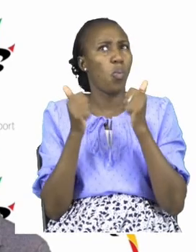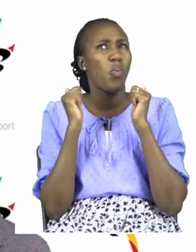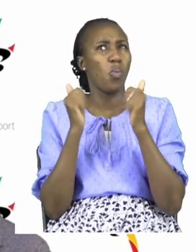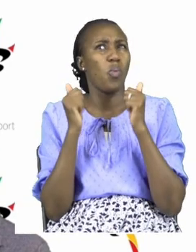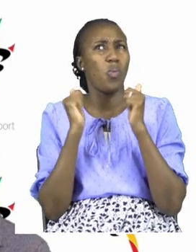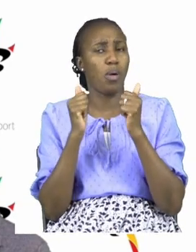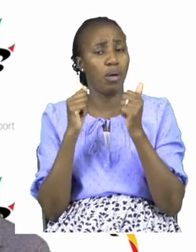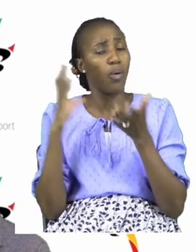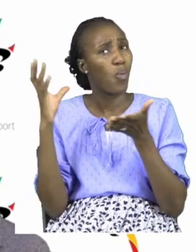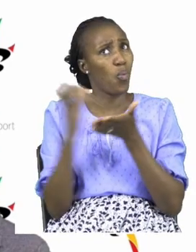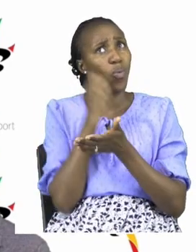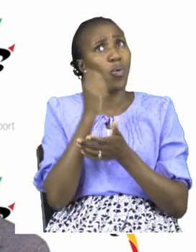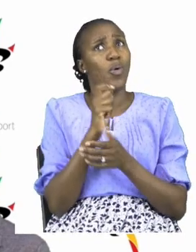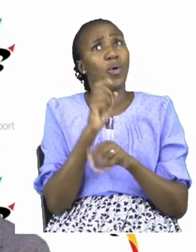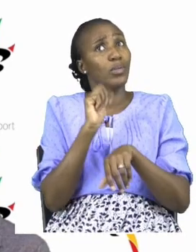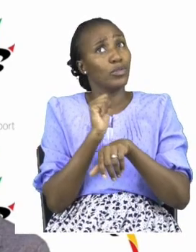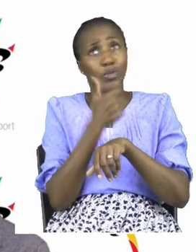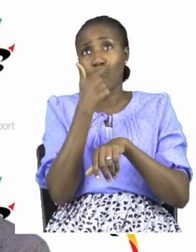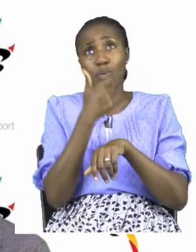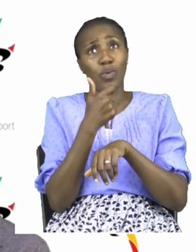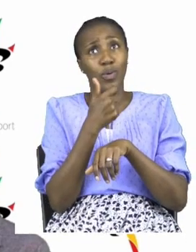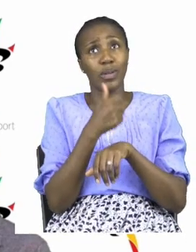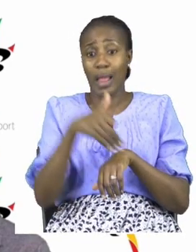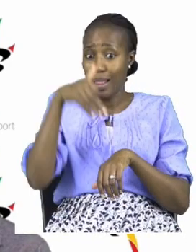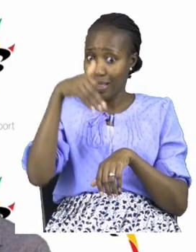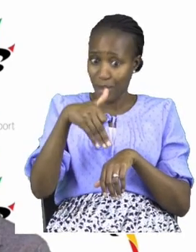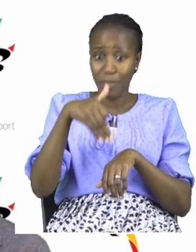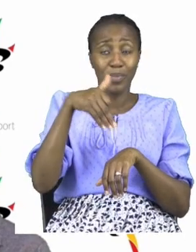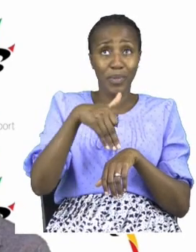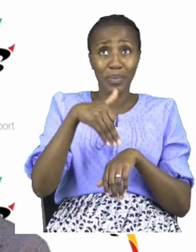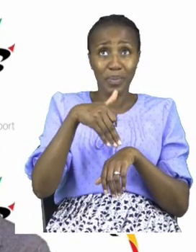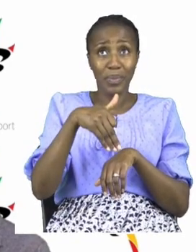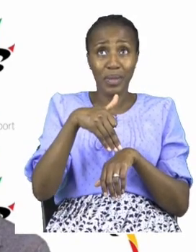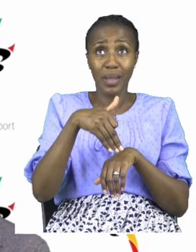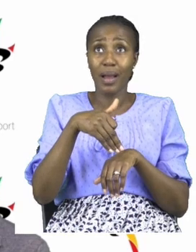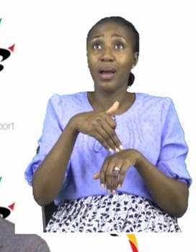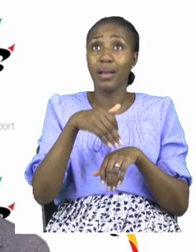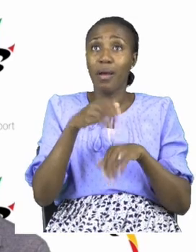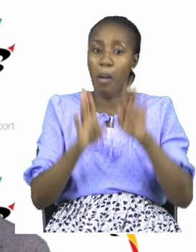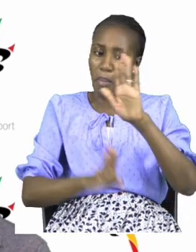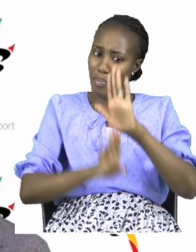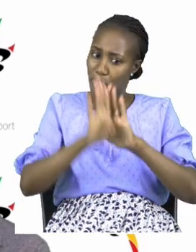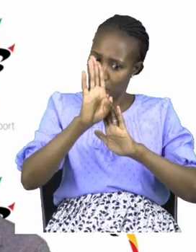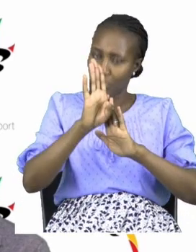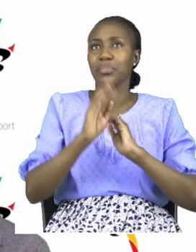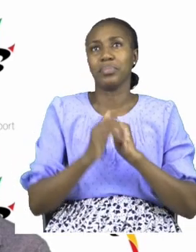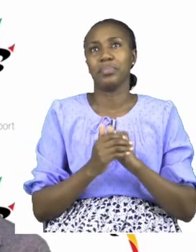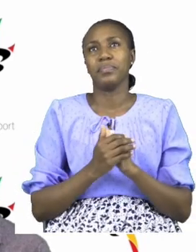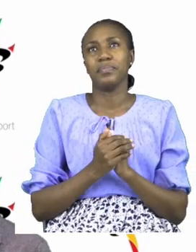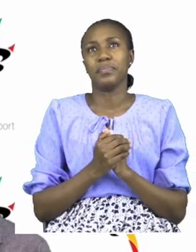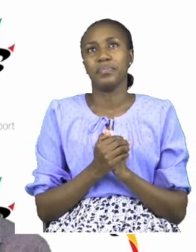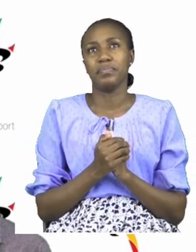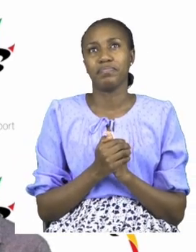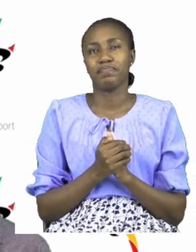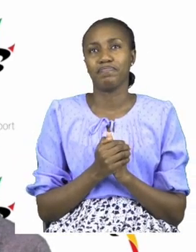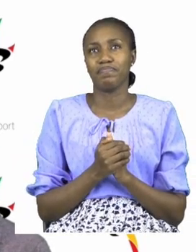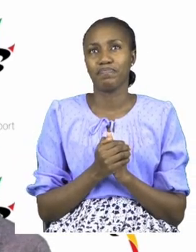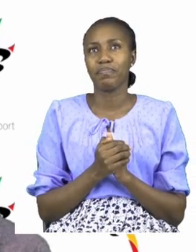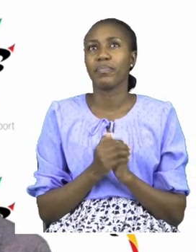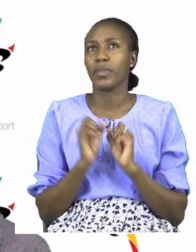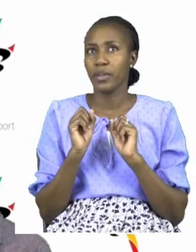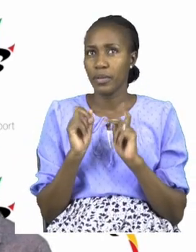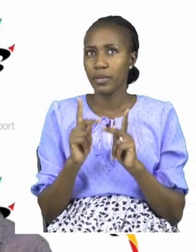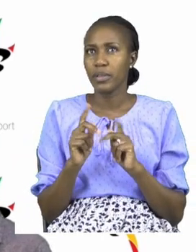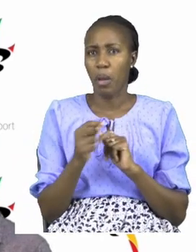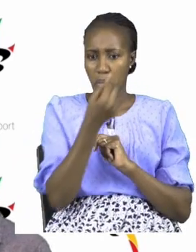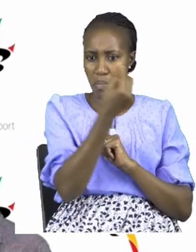the gold, and then Namibia got a promotion to the next group. Yeah, at the individual